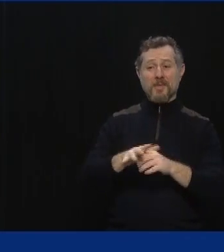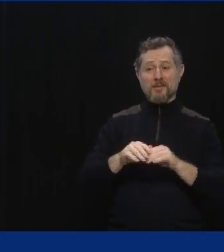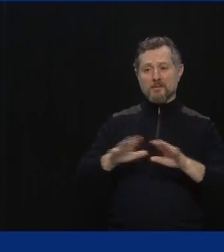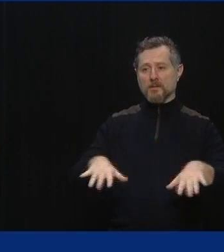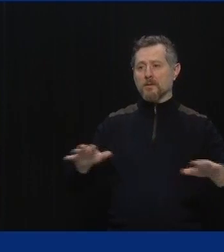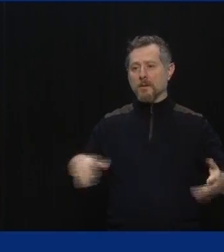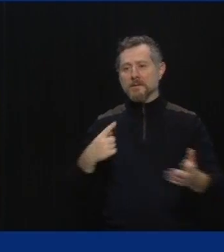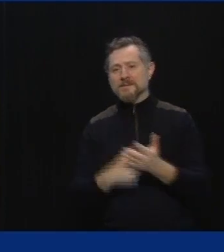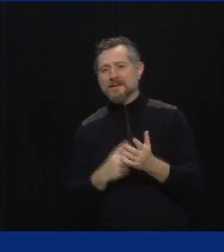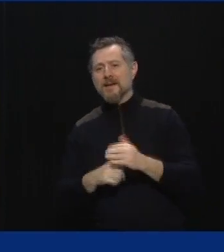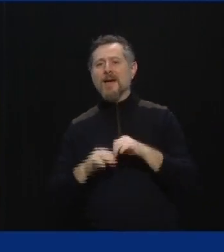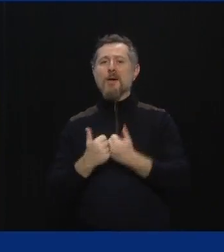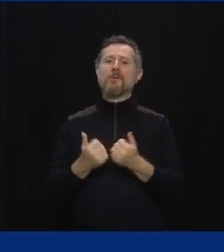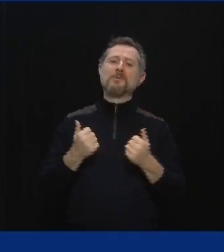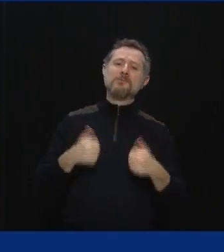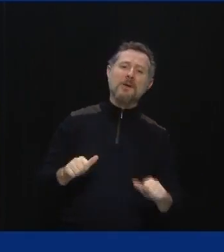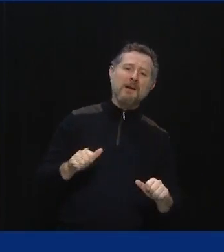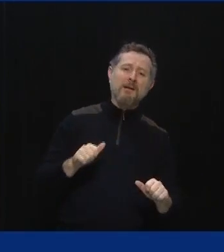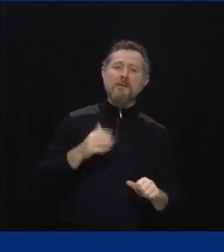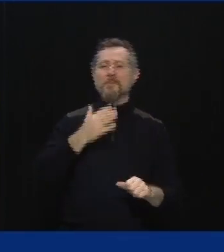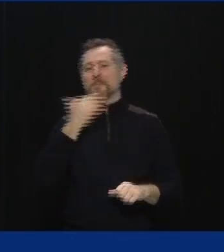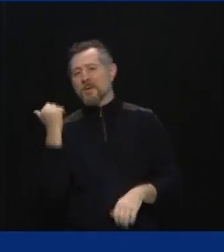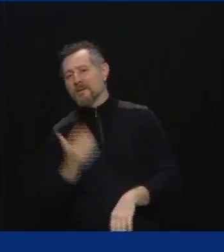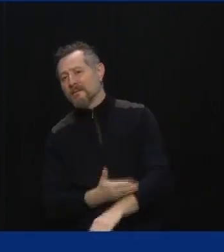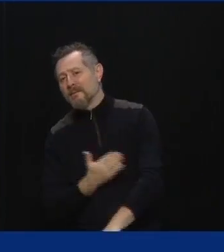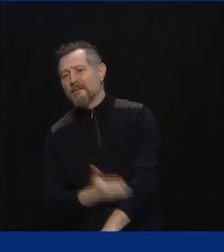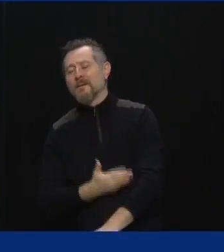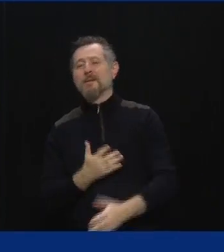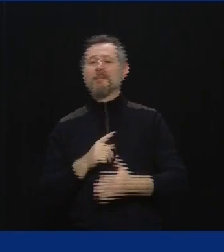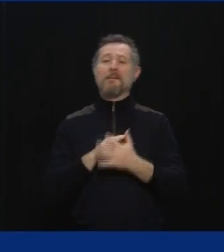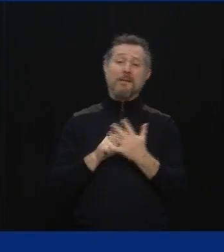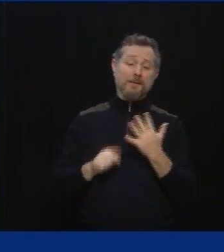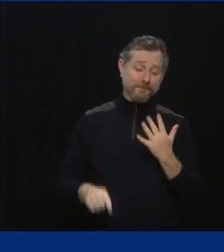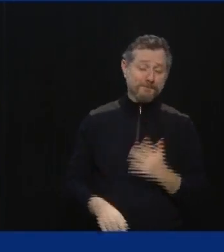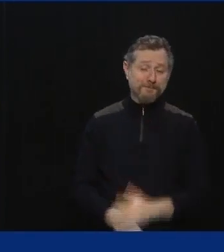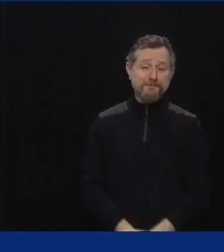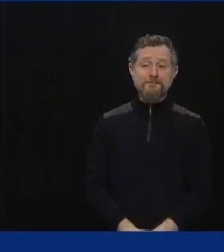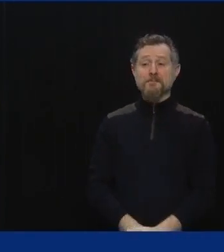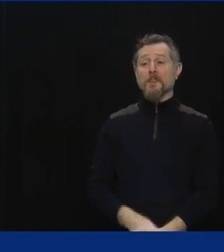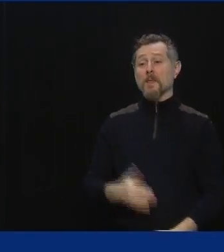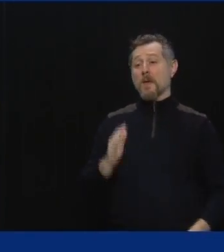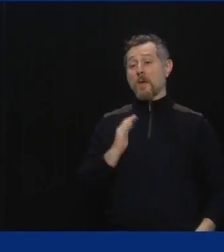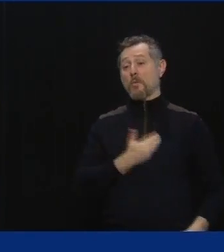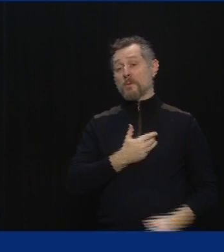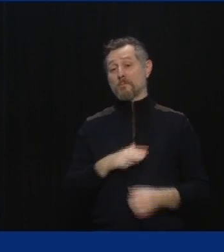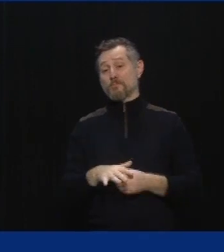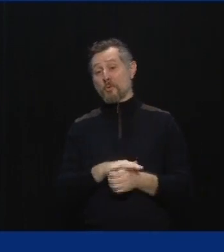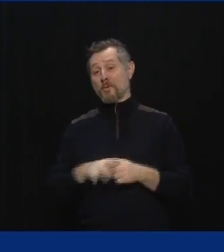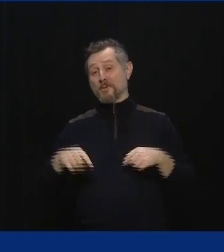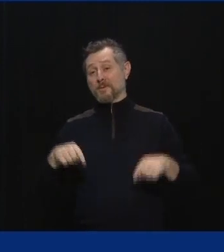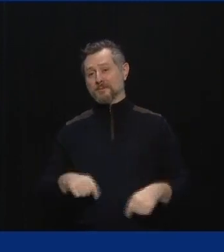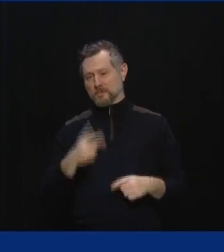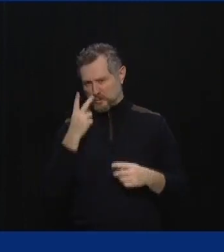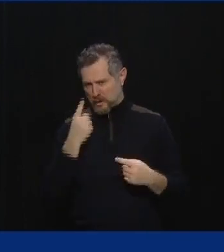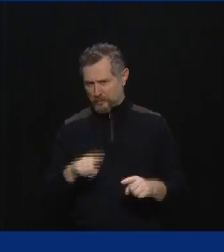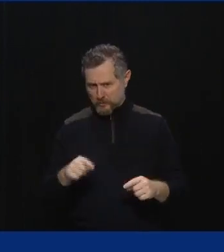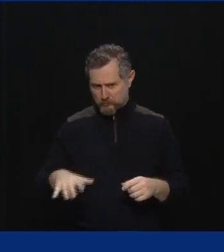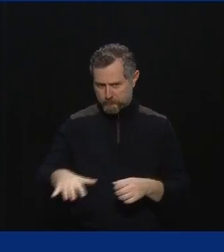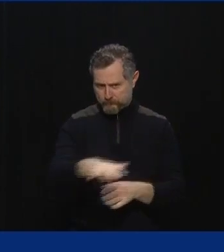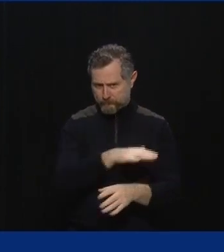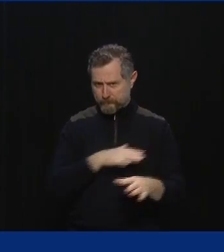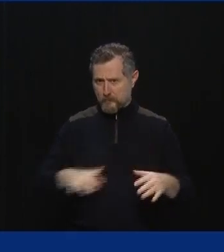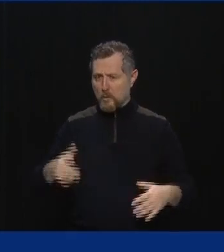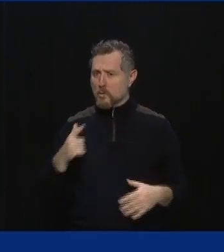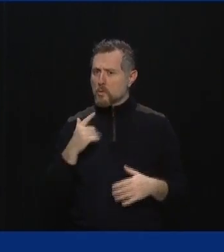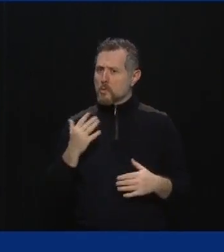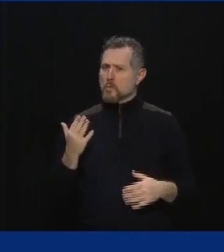back. And you sort of look at where we're at in our county. You wonder why this